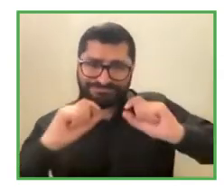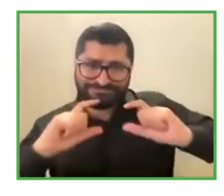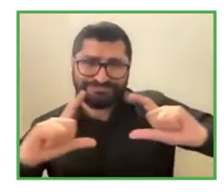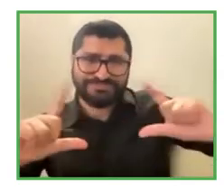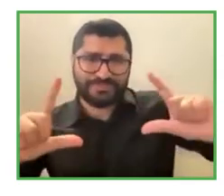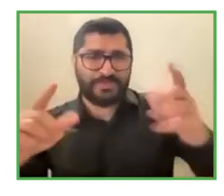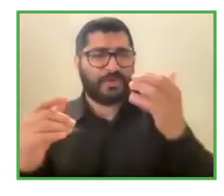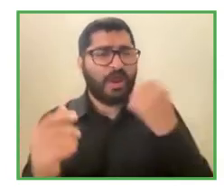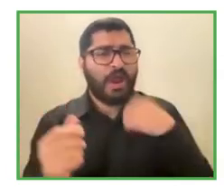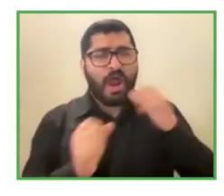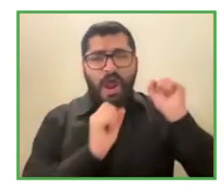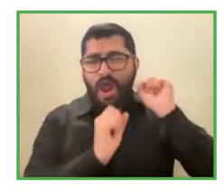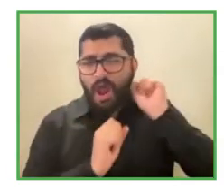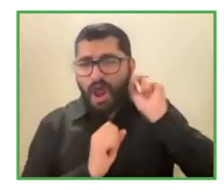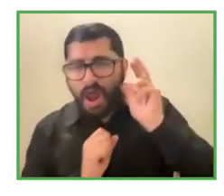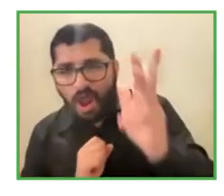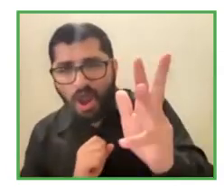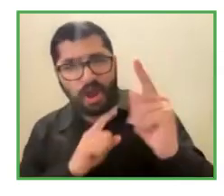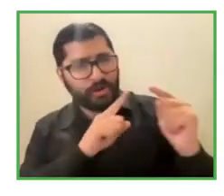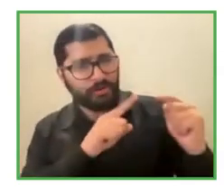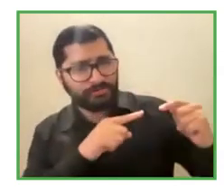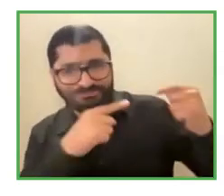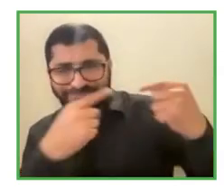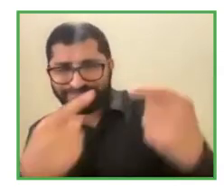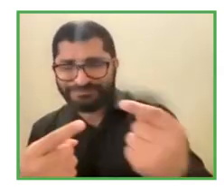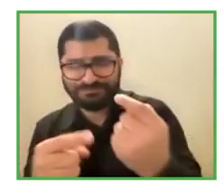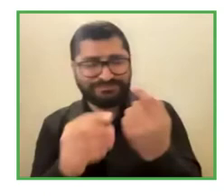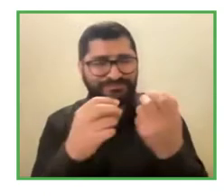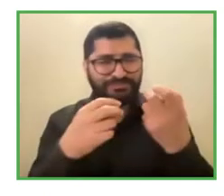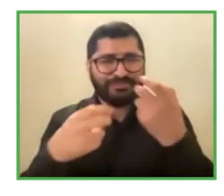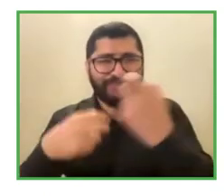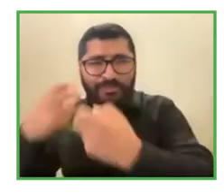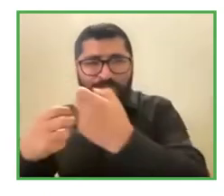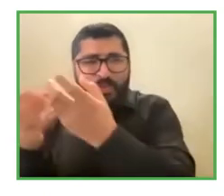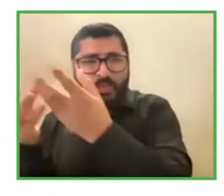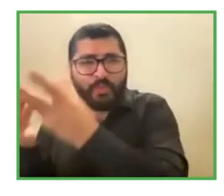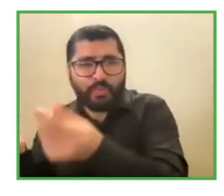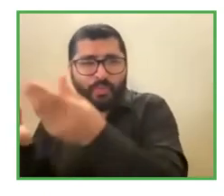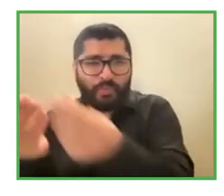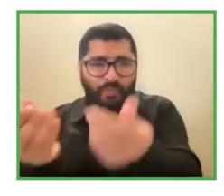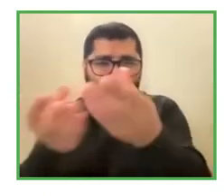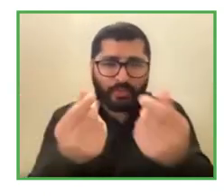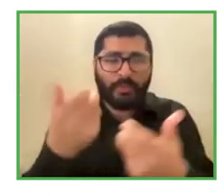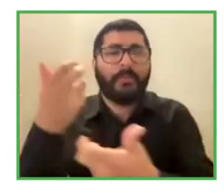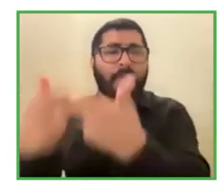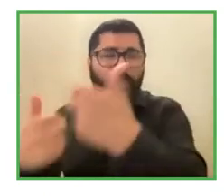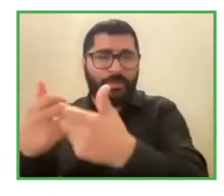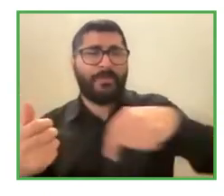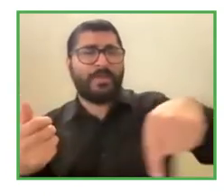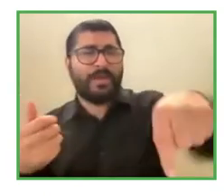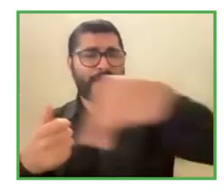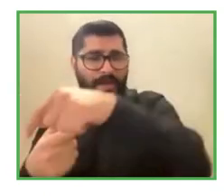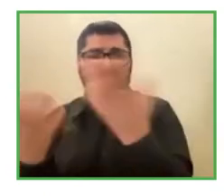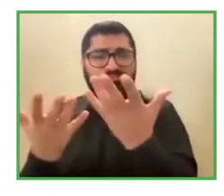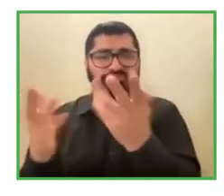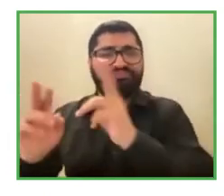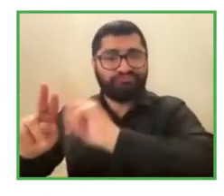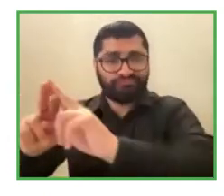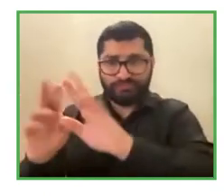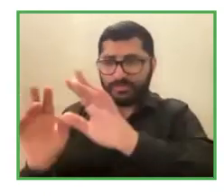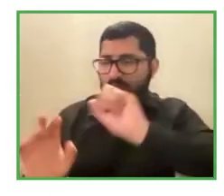work a lot every day to be able to solve problems,